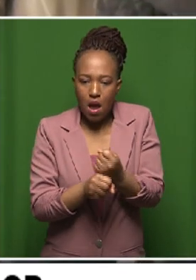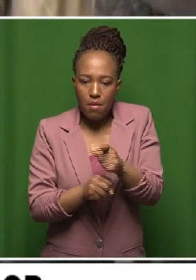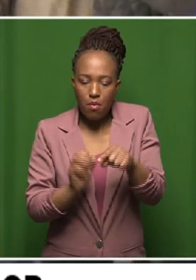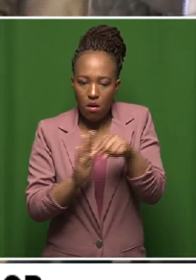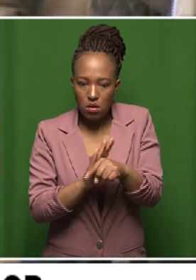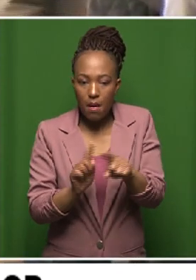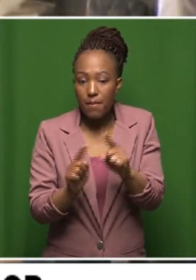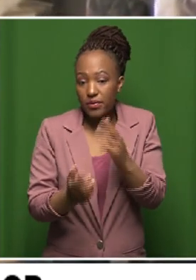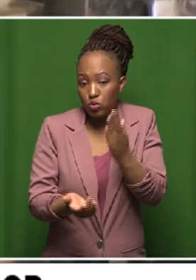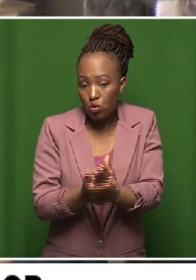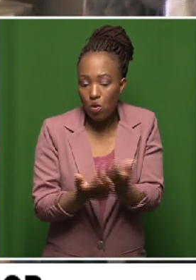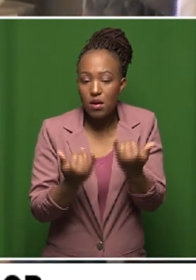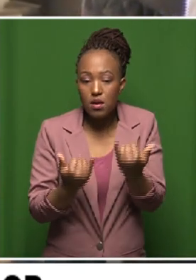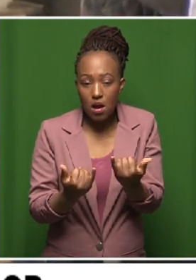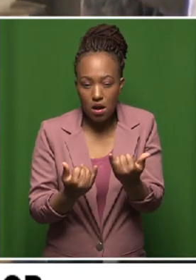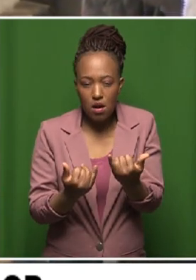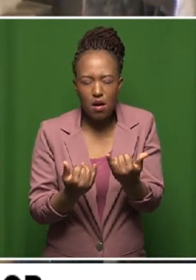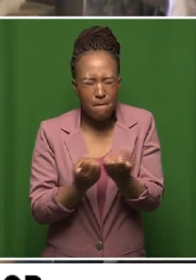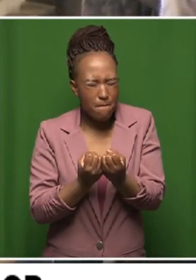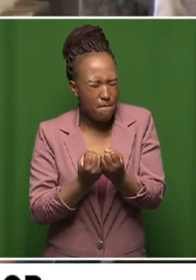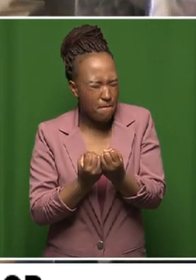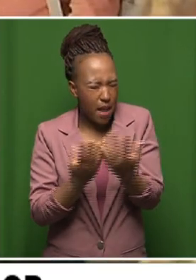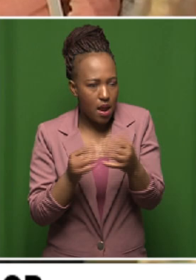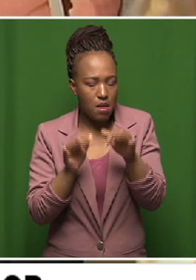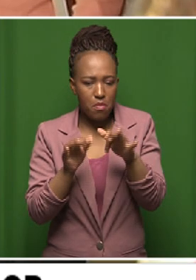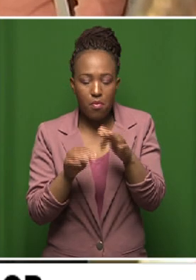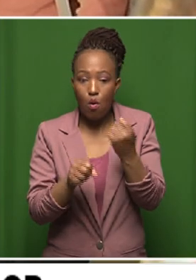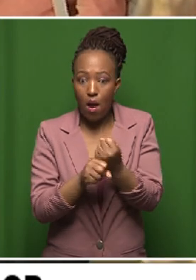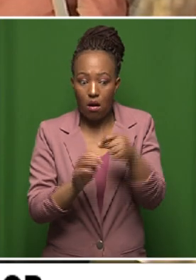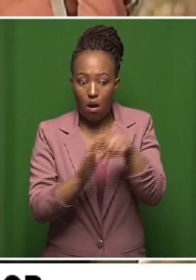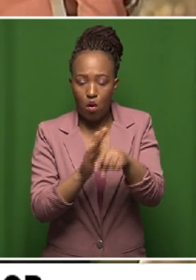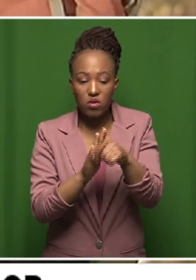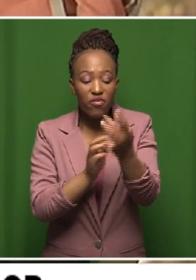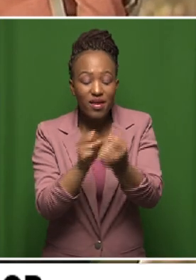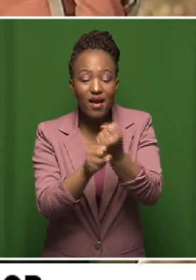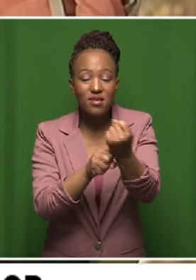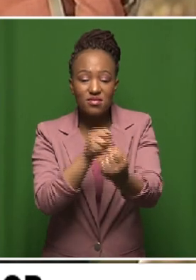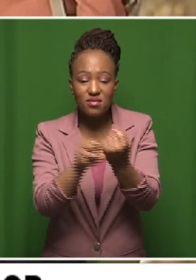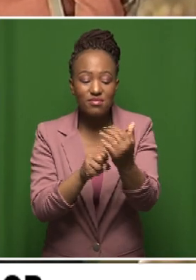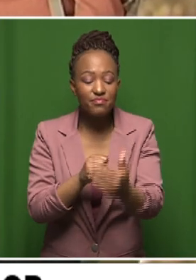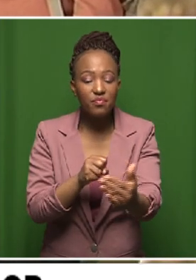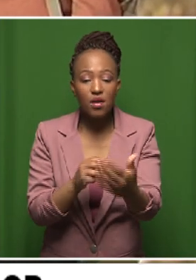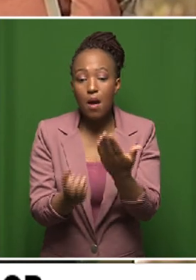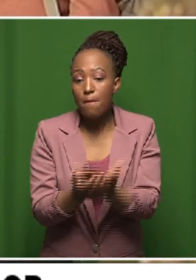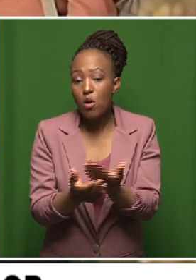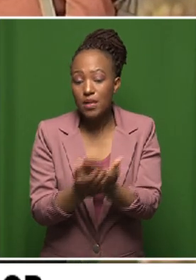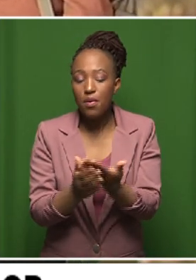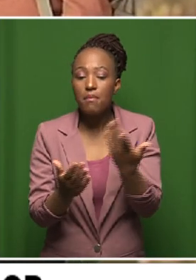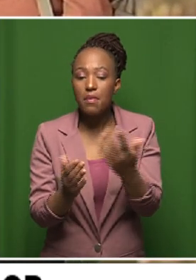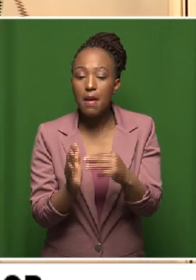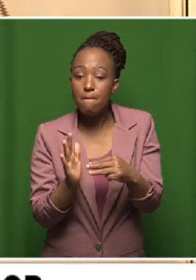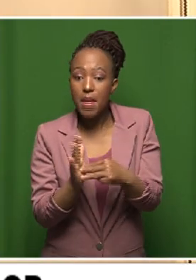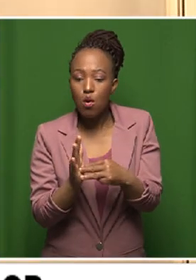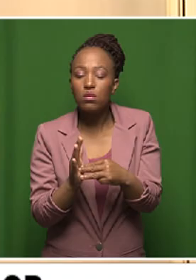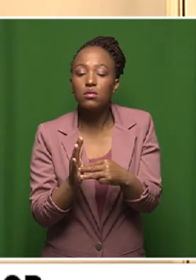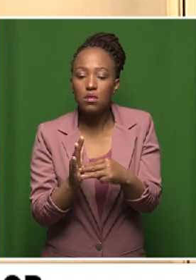sure that we're talking about really many, many people that's lost their jobs in a year's time. In a year's time, we will be probably 1 million people below the number